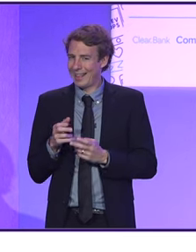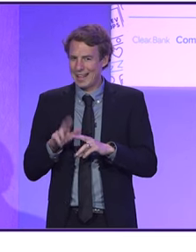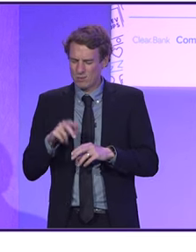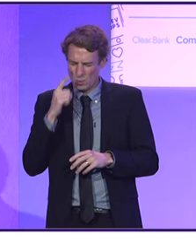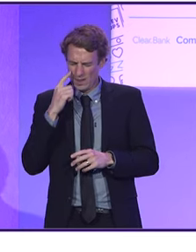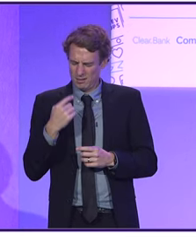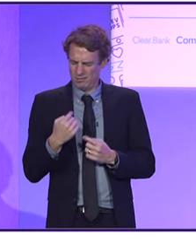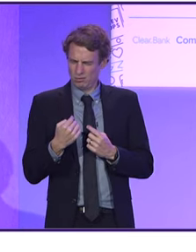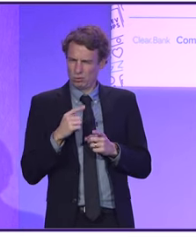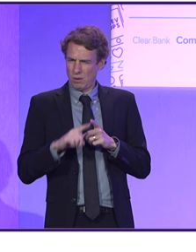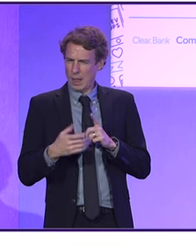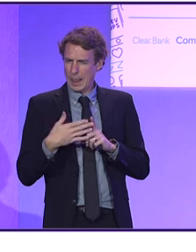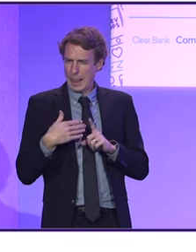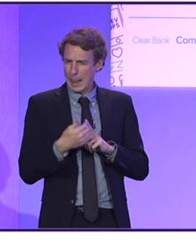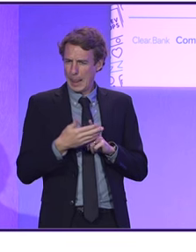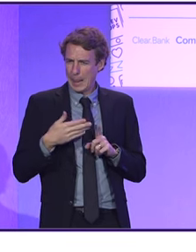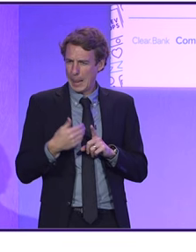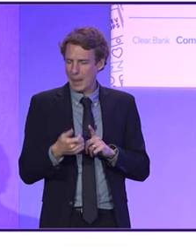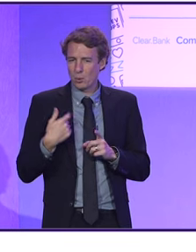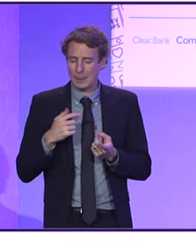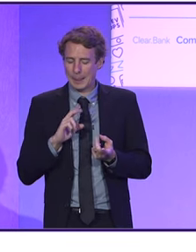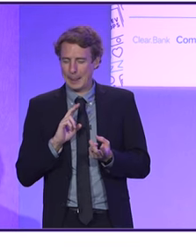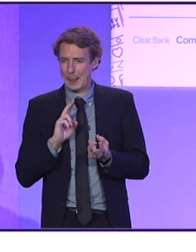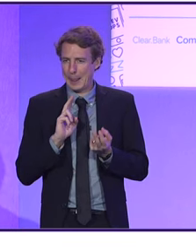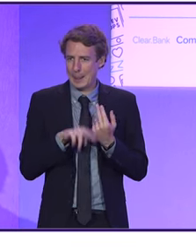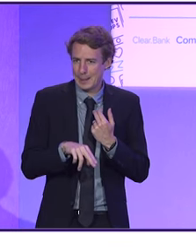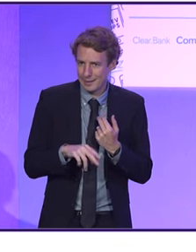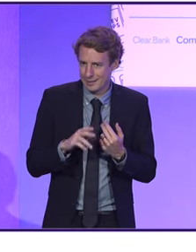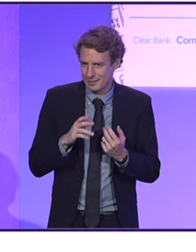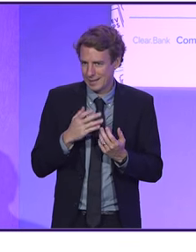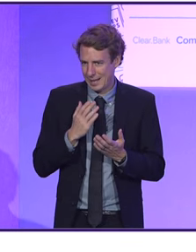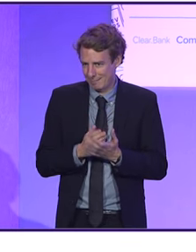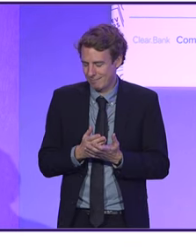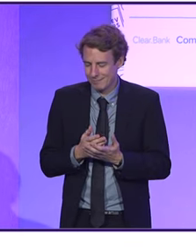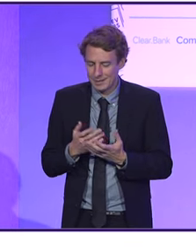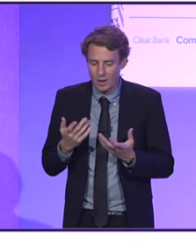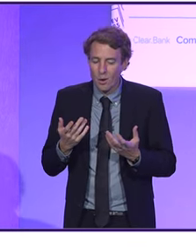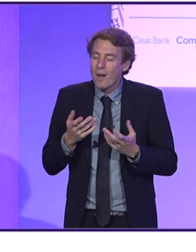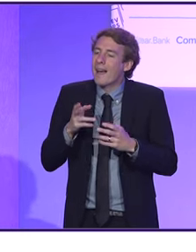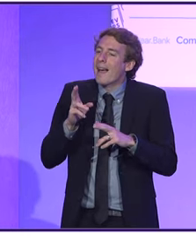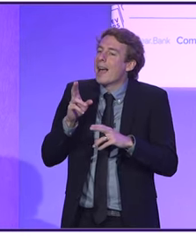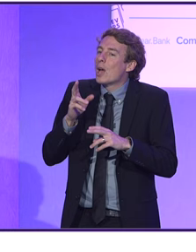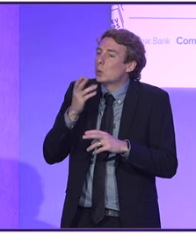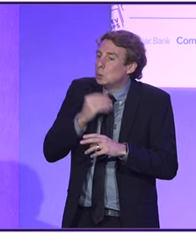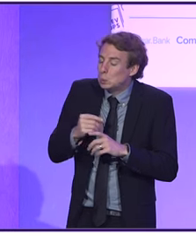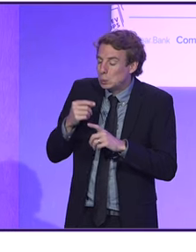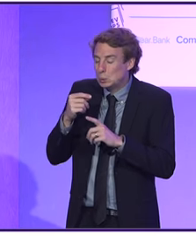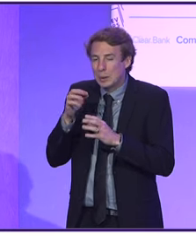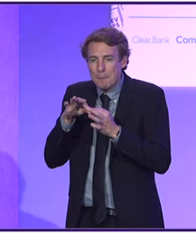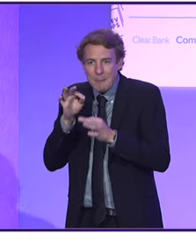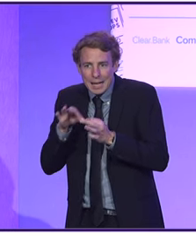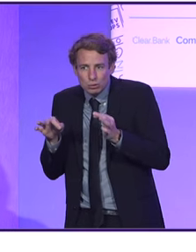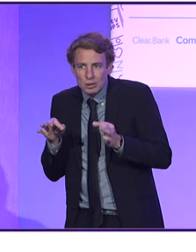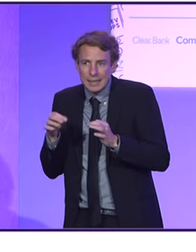way, we will just play you right back. So trying to use a metric or a target to incentivize a type of behavior is